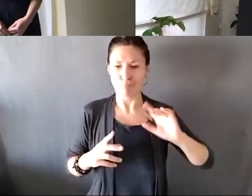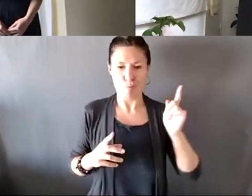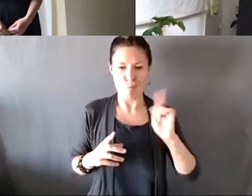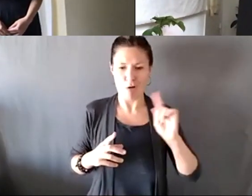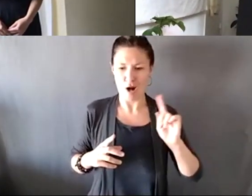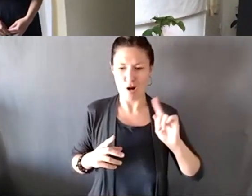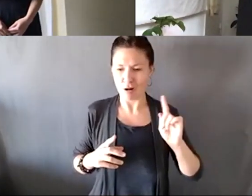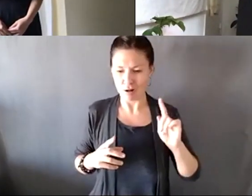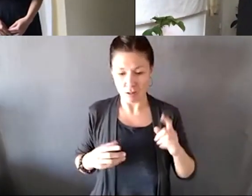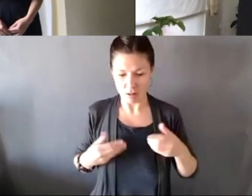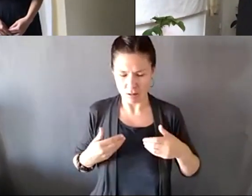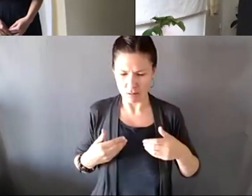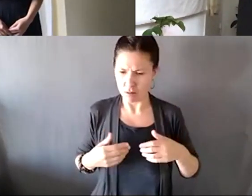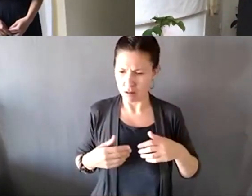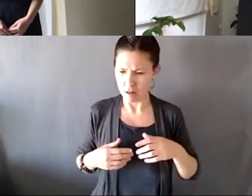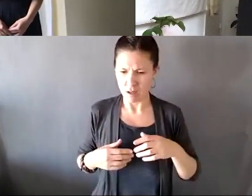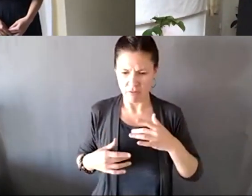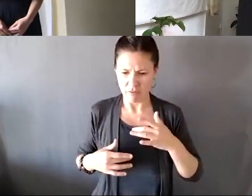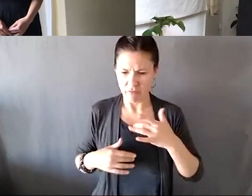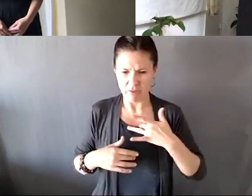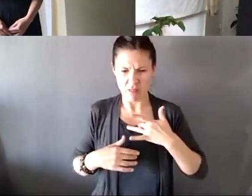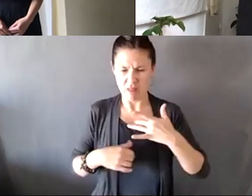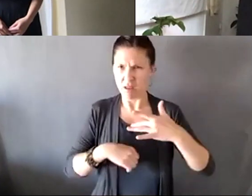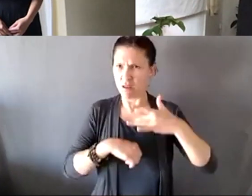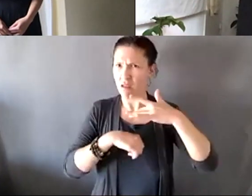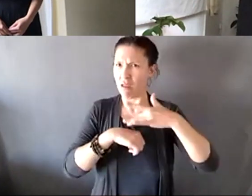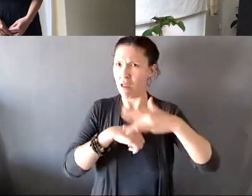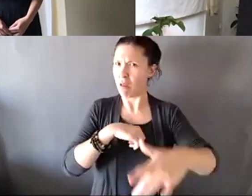means supreme nothing,